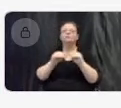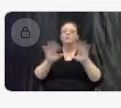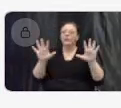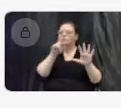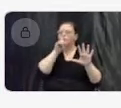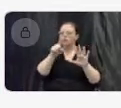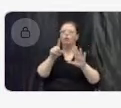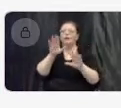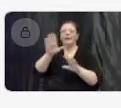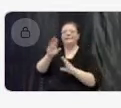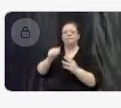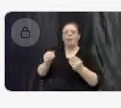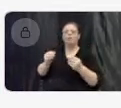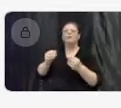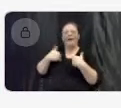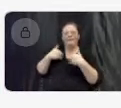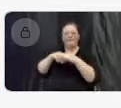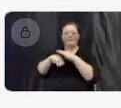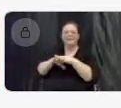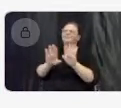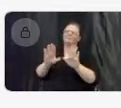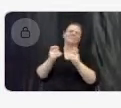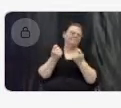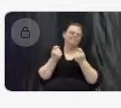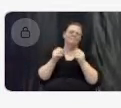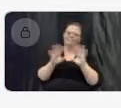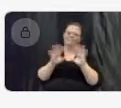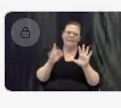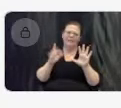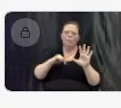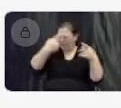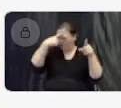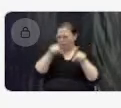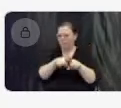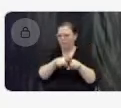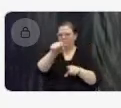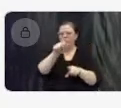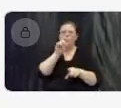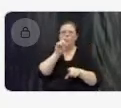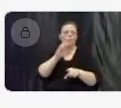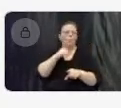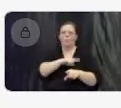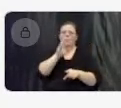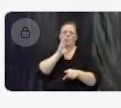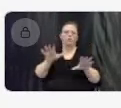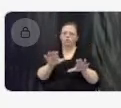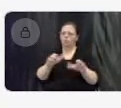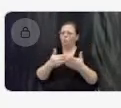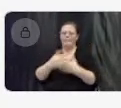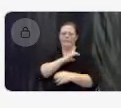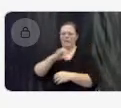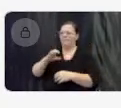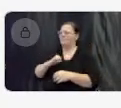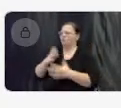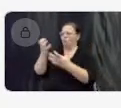he's got access, and that's understandable, and we agree, and we'll do whatever the commission wants as far as providing